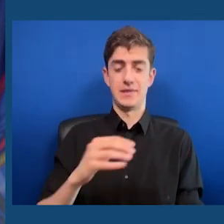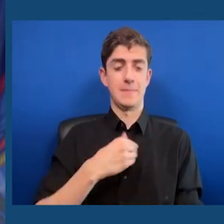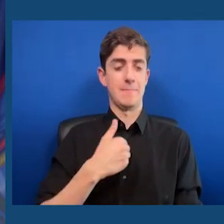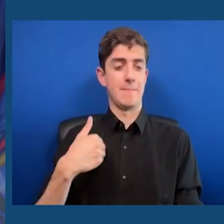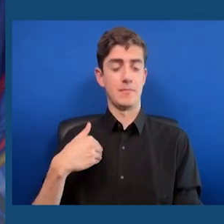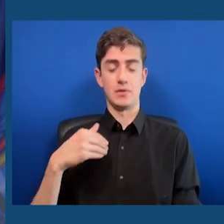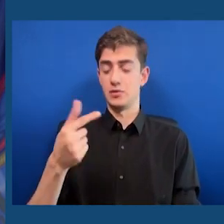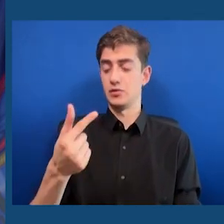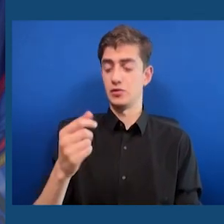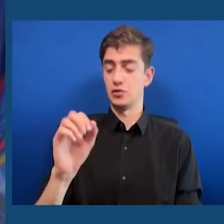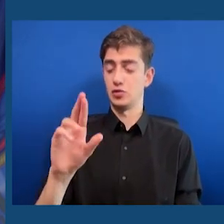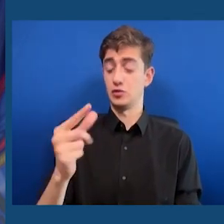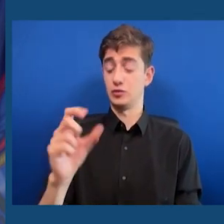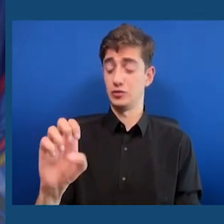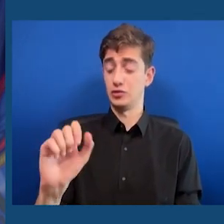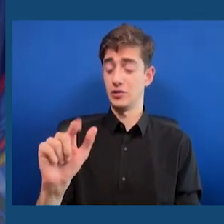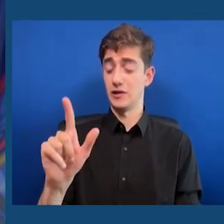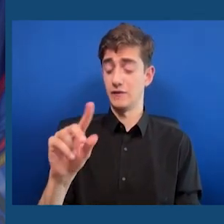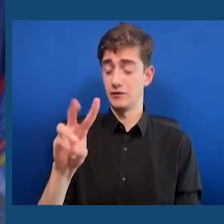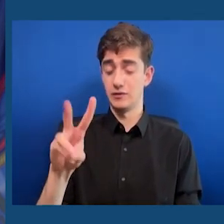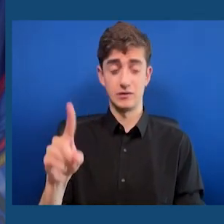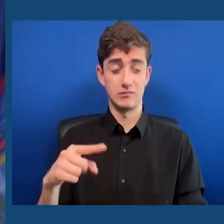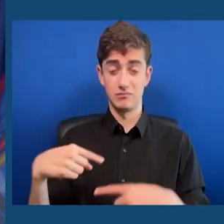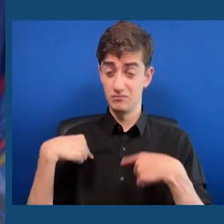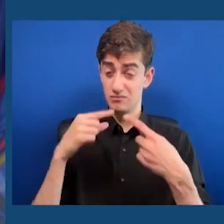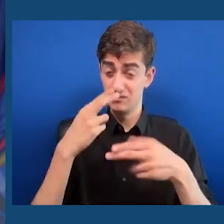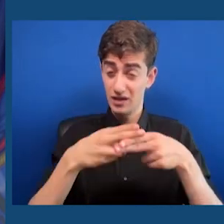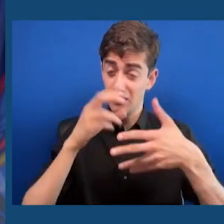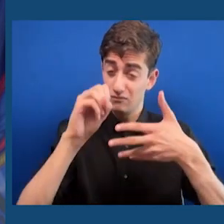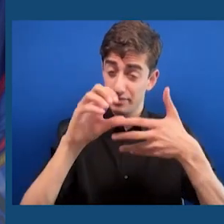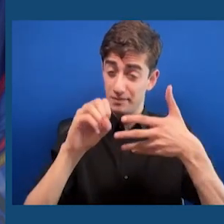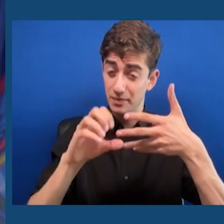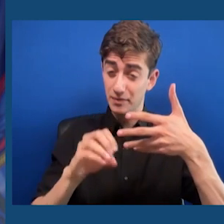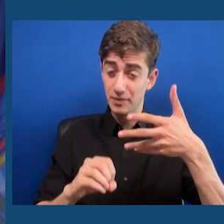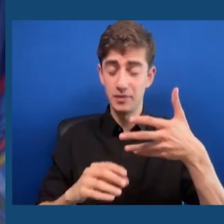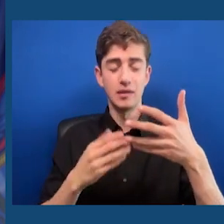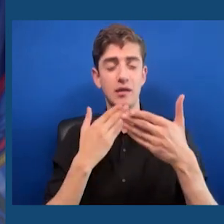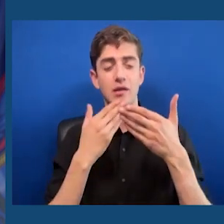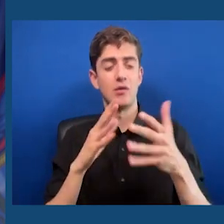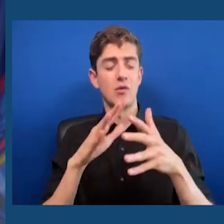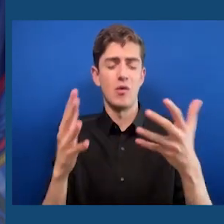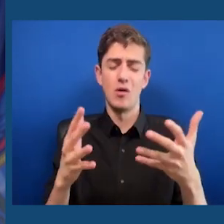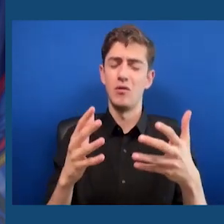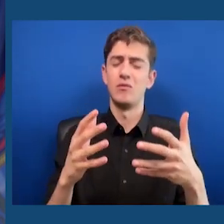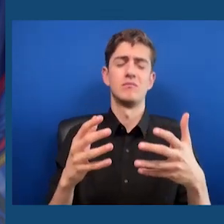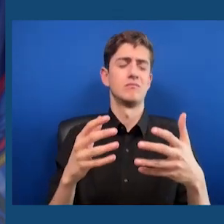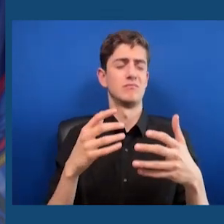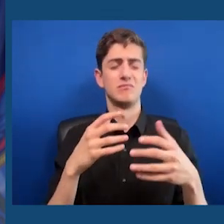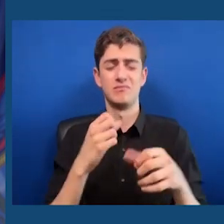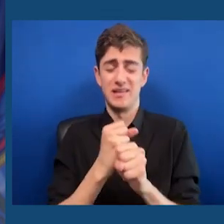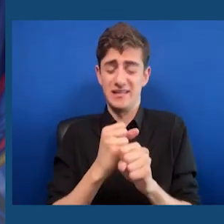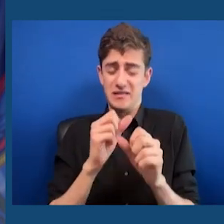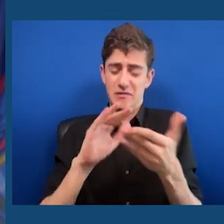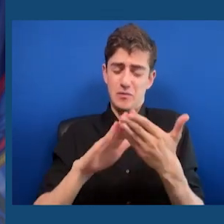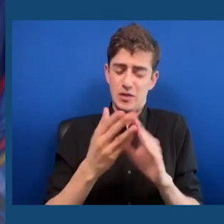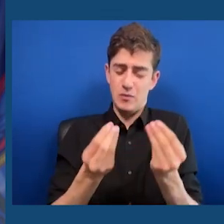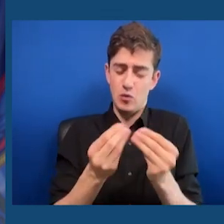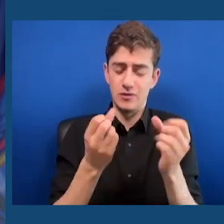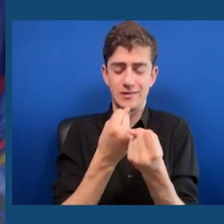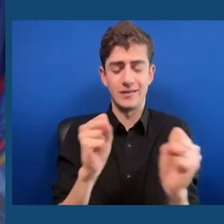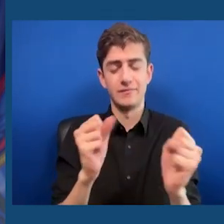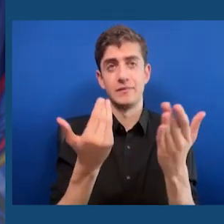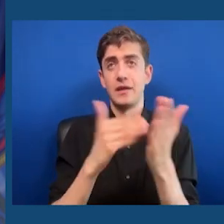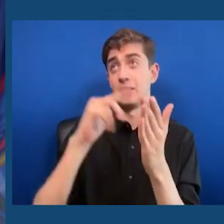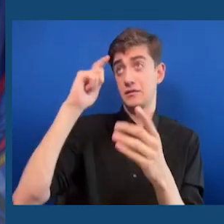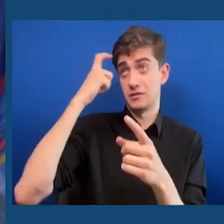safer community thanks to you. Again, thank you, Governor Hochul, for being a fearless leader, for your ongoing support. It's an